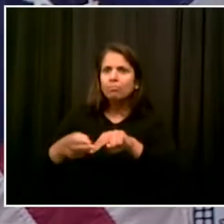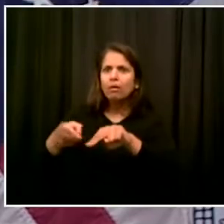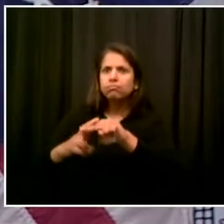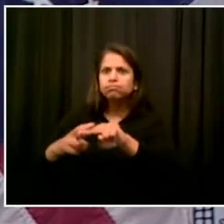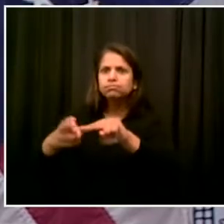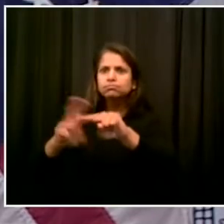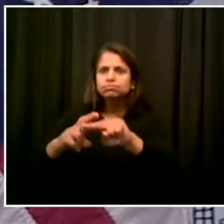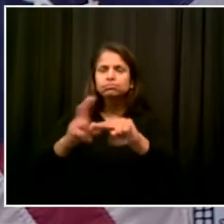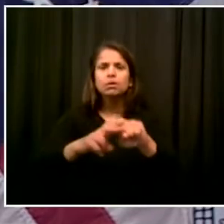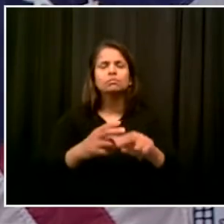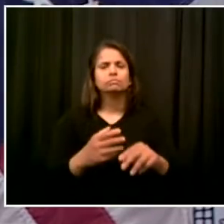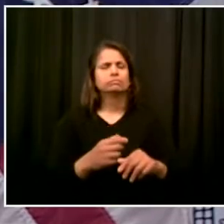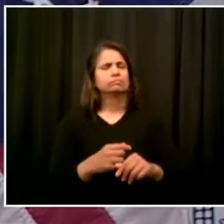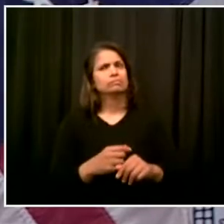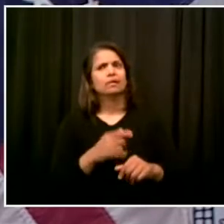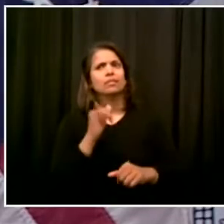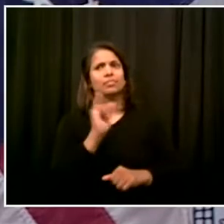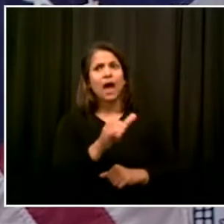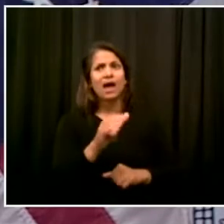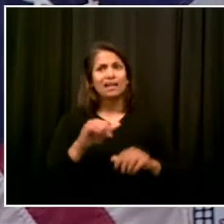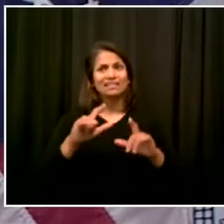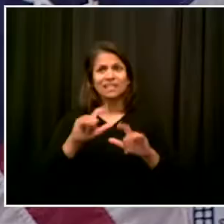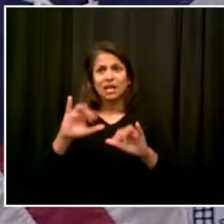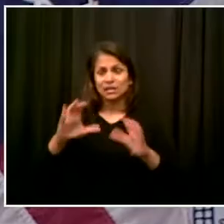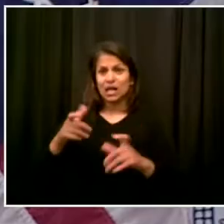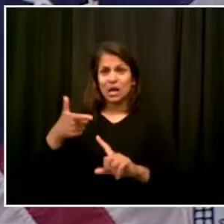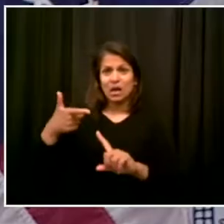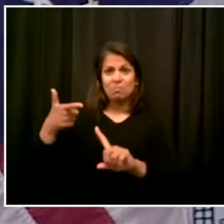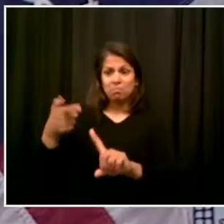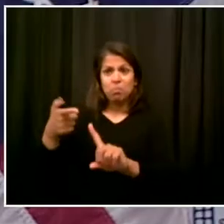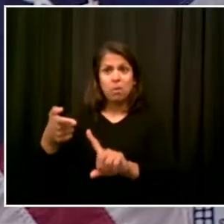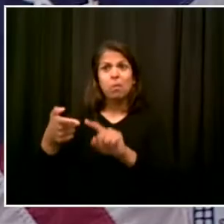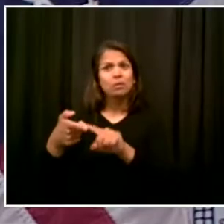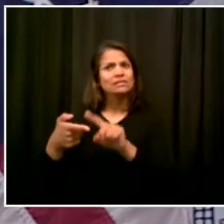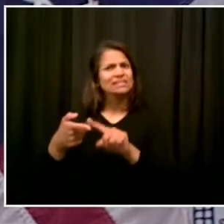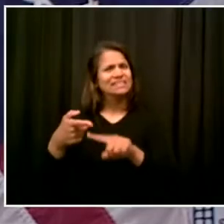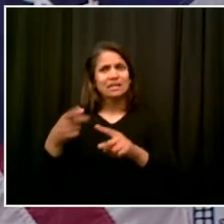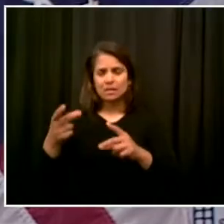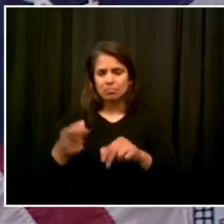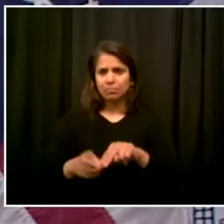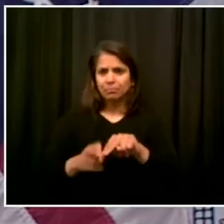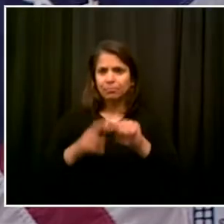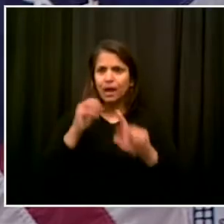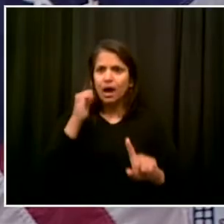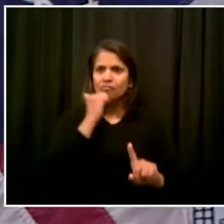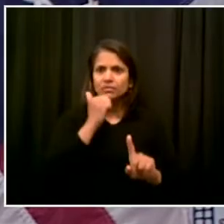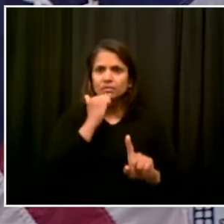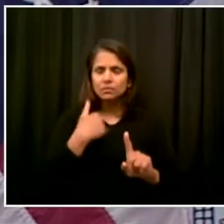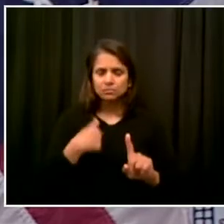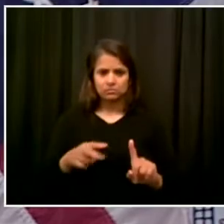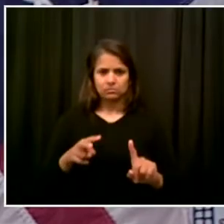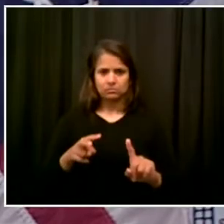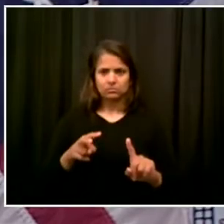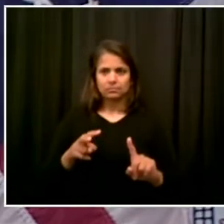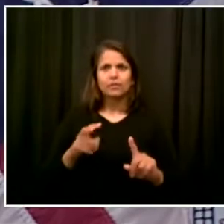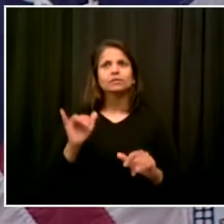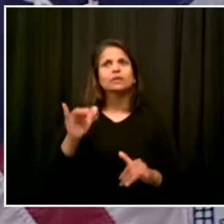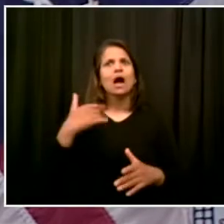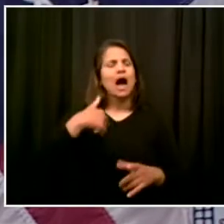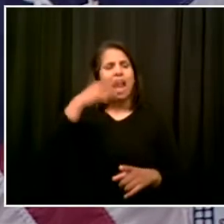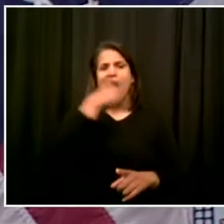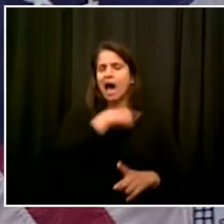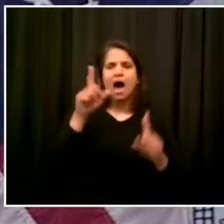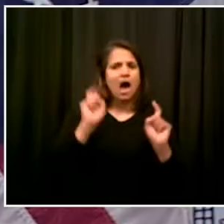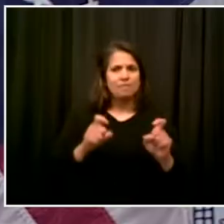been particularly fast in the increase. And we've got to get ahead of that. So as we talk things through with the city